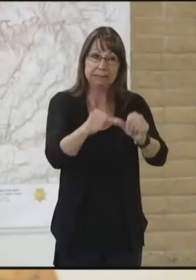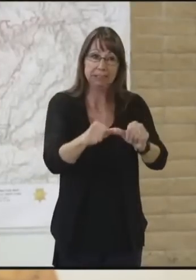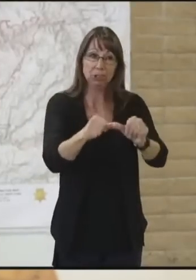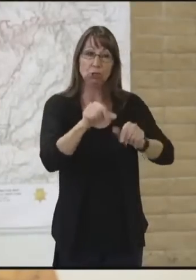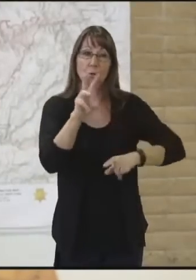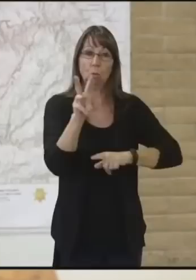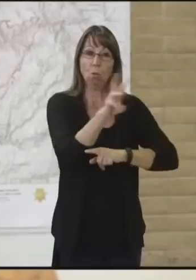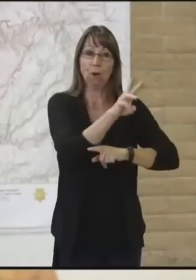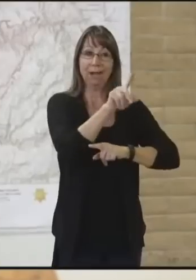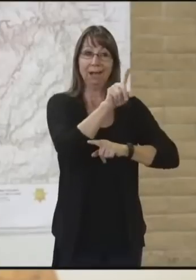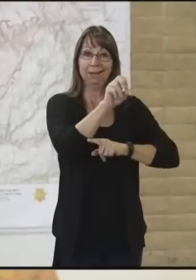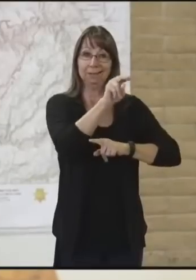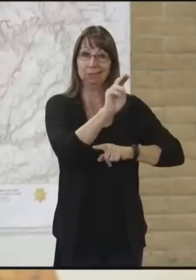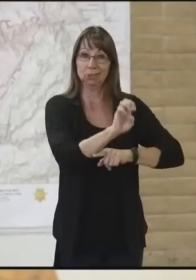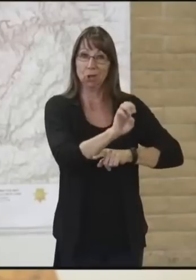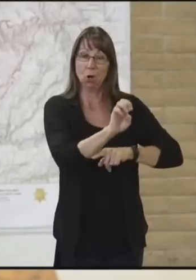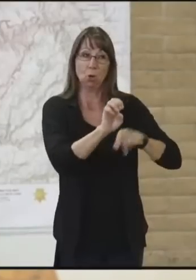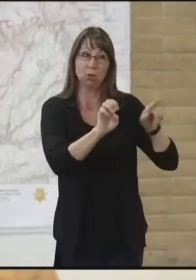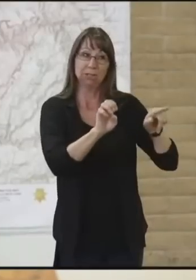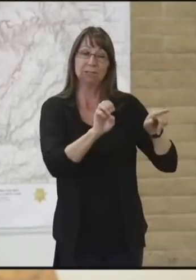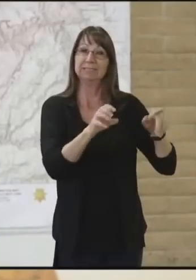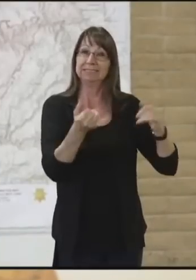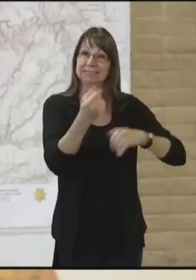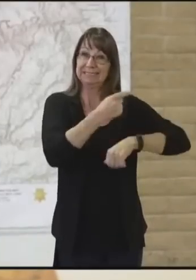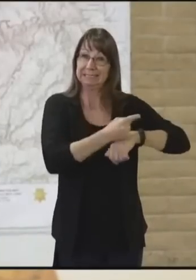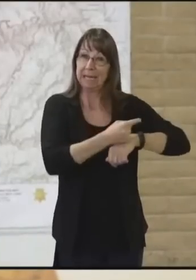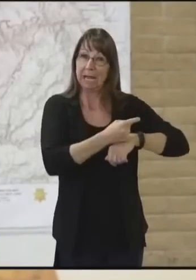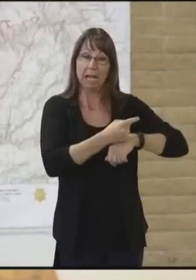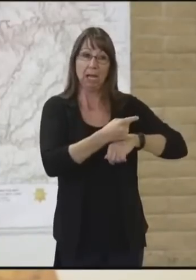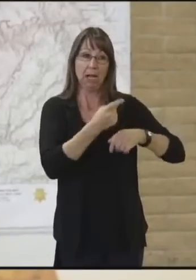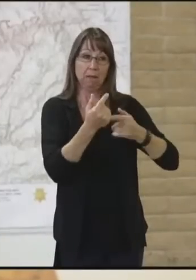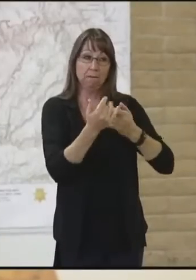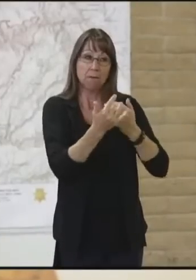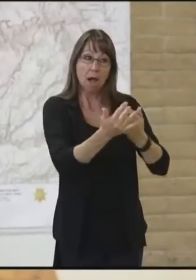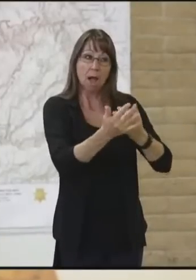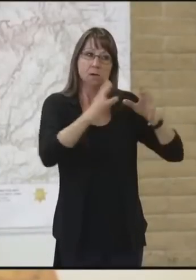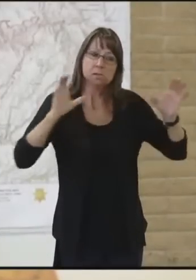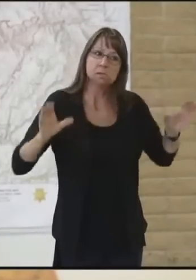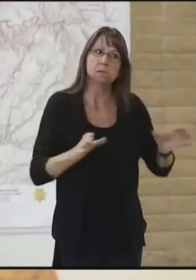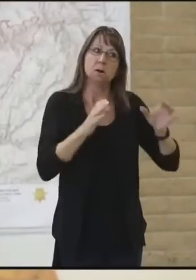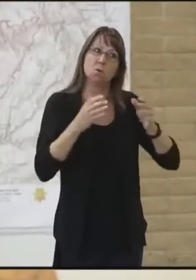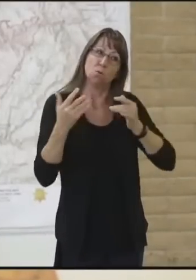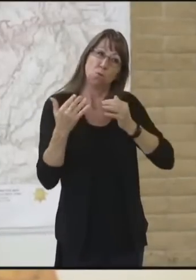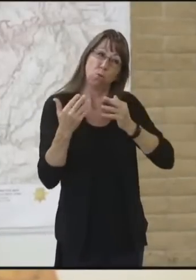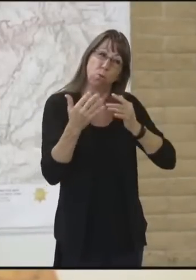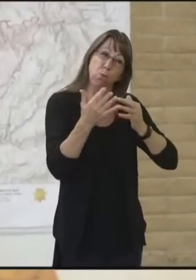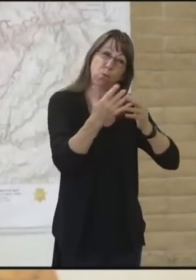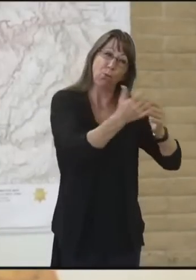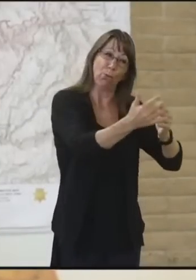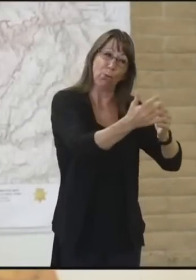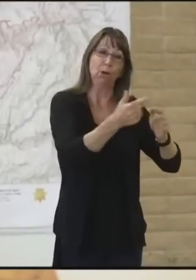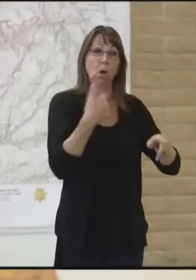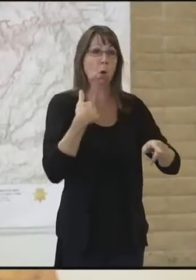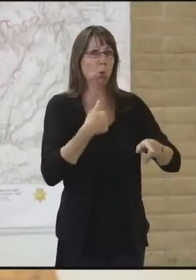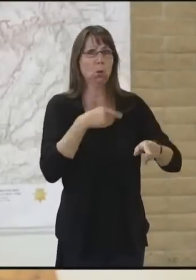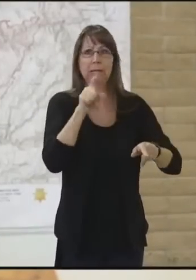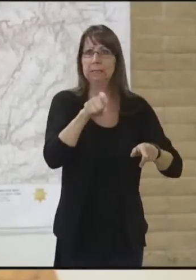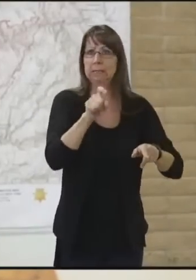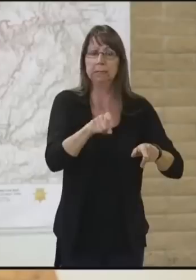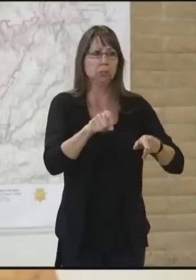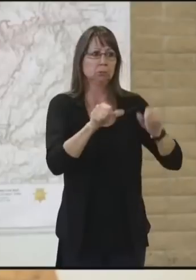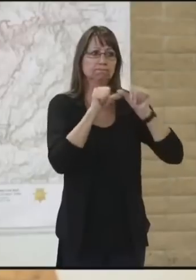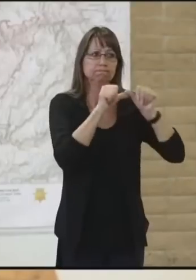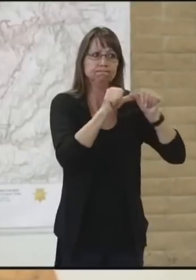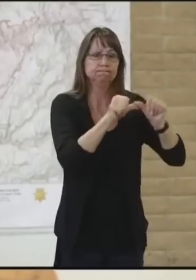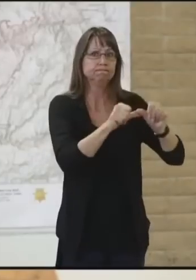Portions of that fire remain extremely active. And I think you're going to hear this throughout the incident about staying vigilant. And what